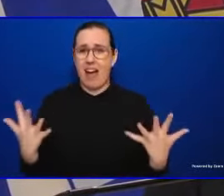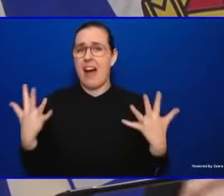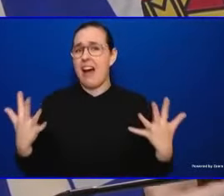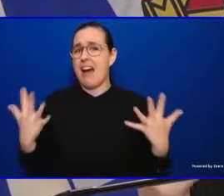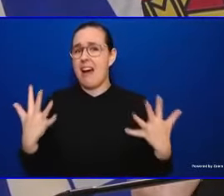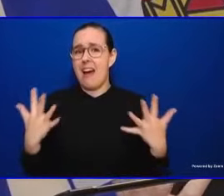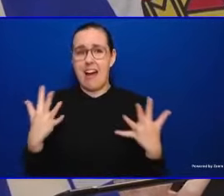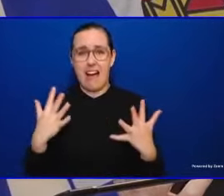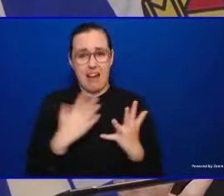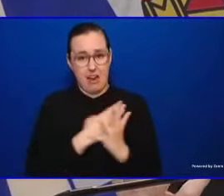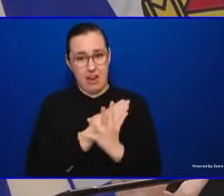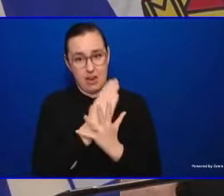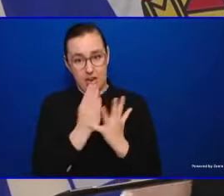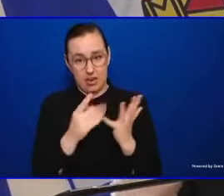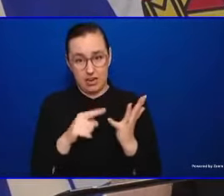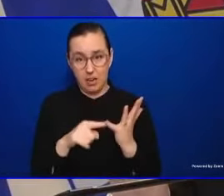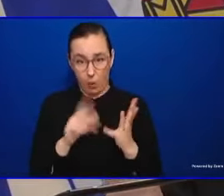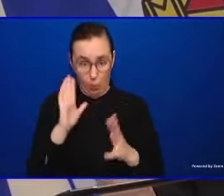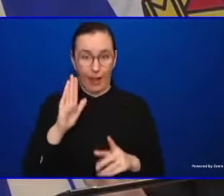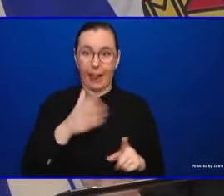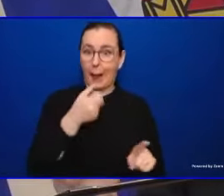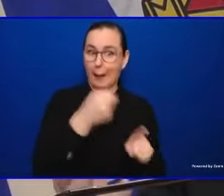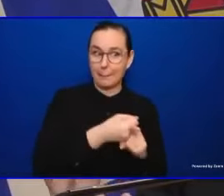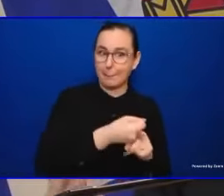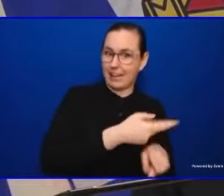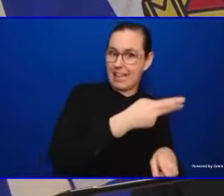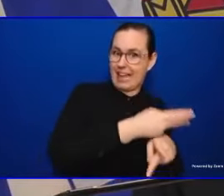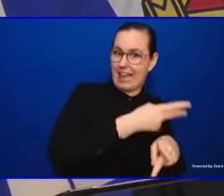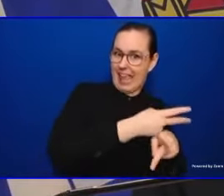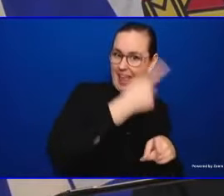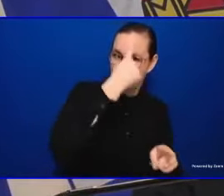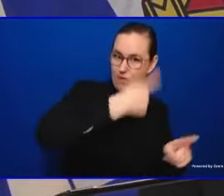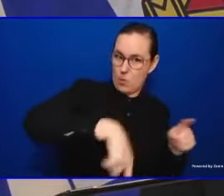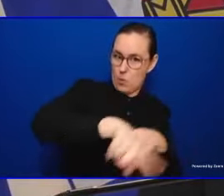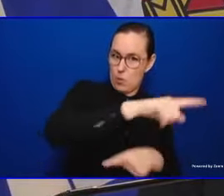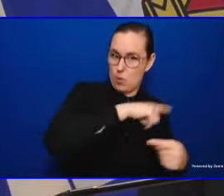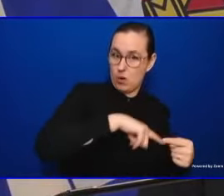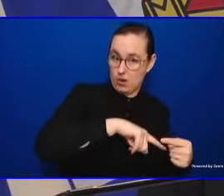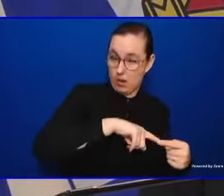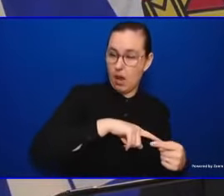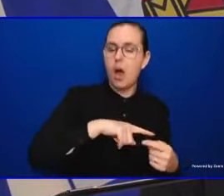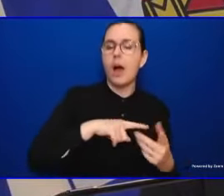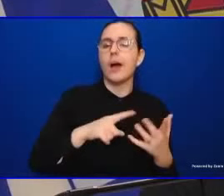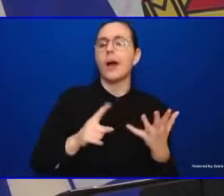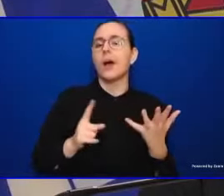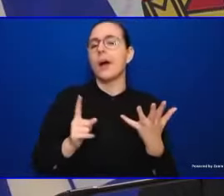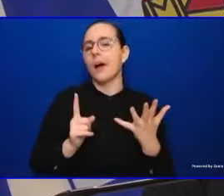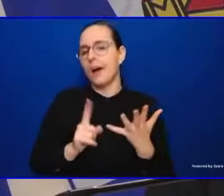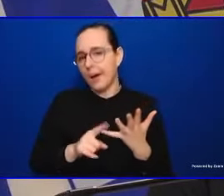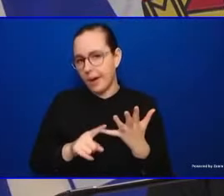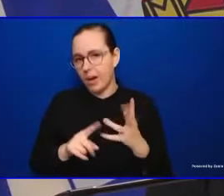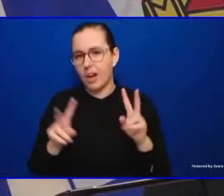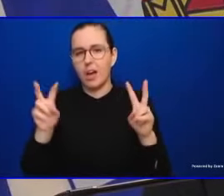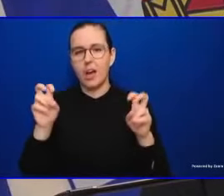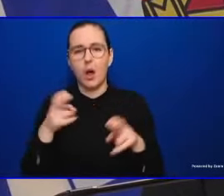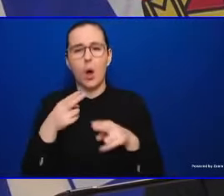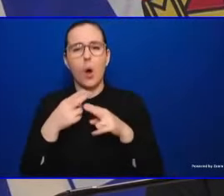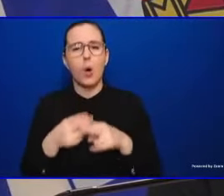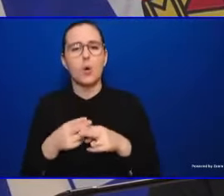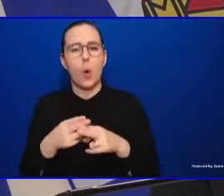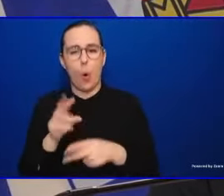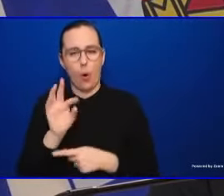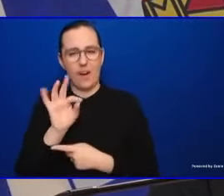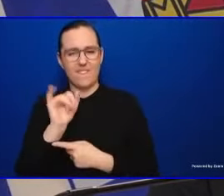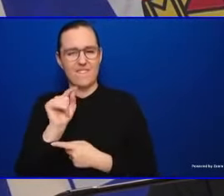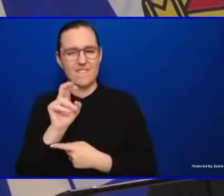be we have a fitness for work protocol, it's called, for healthcare workers who are infected with Omicron,